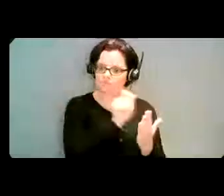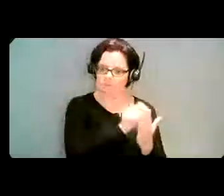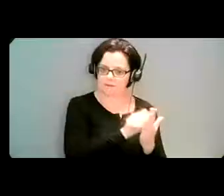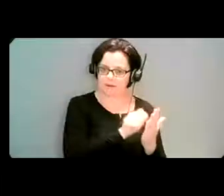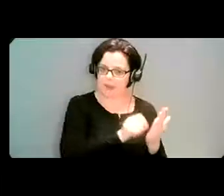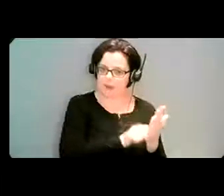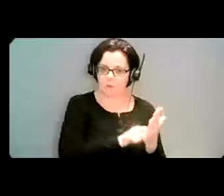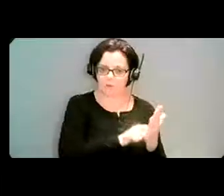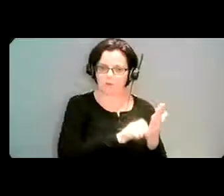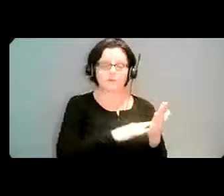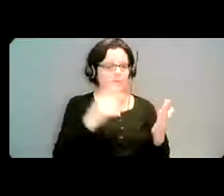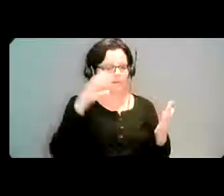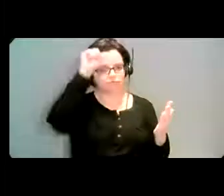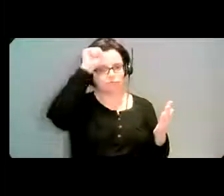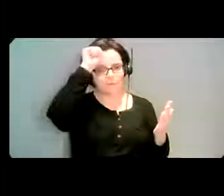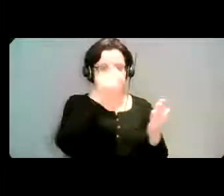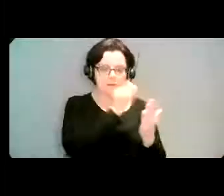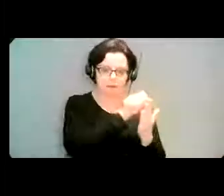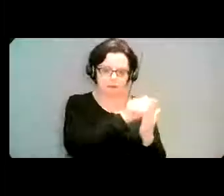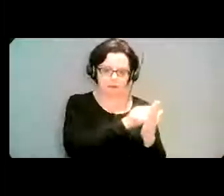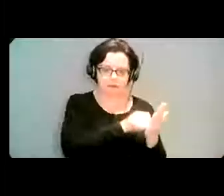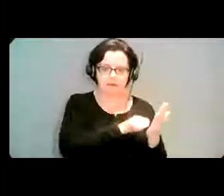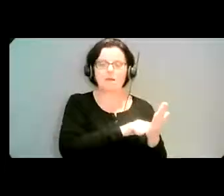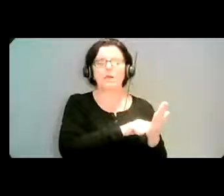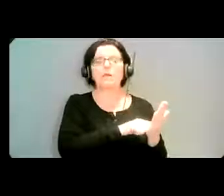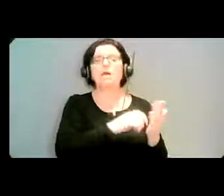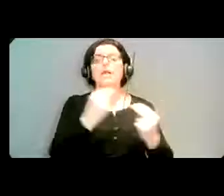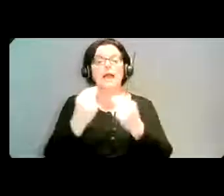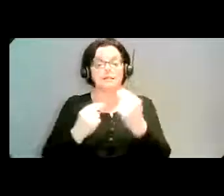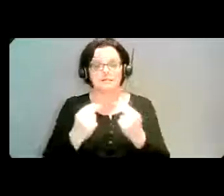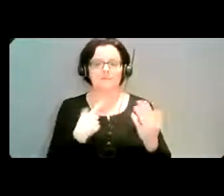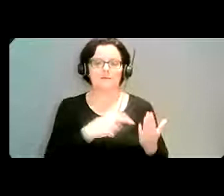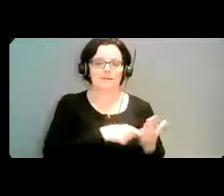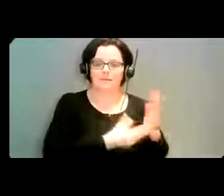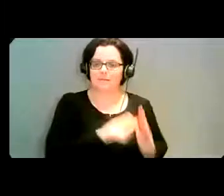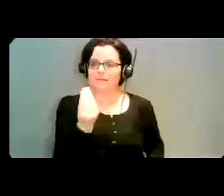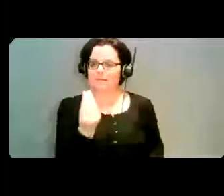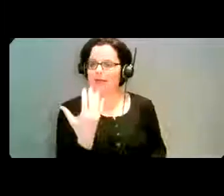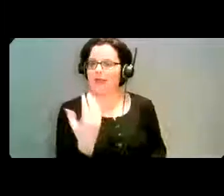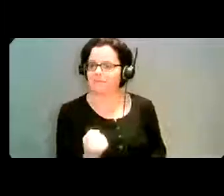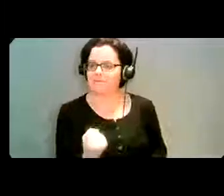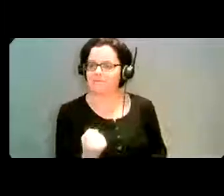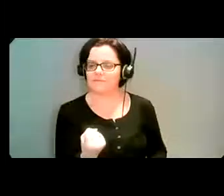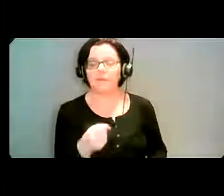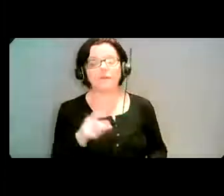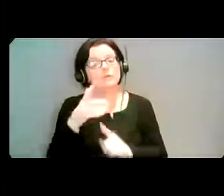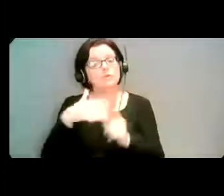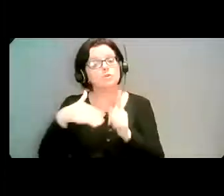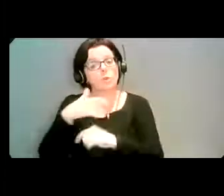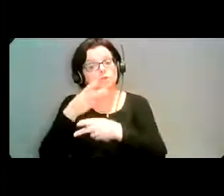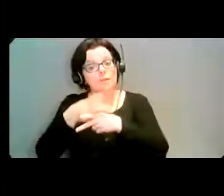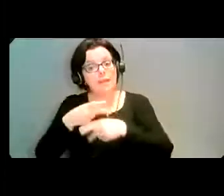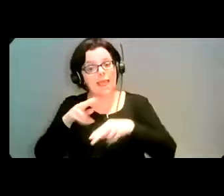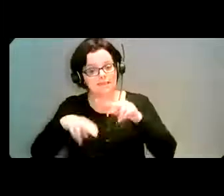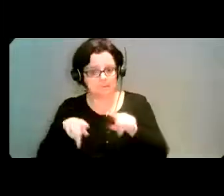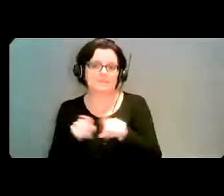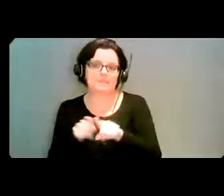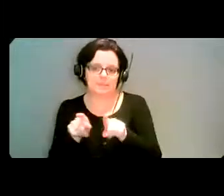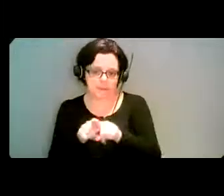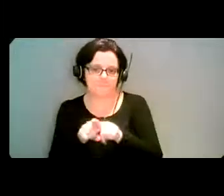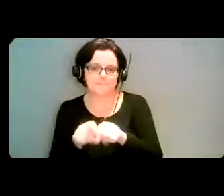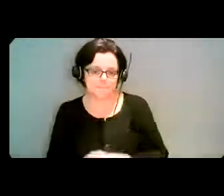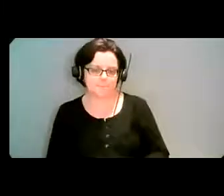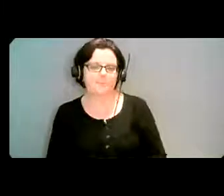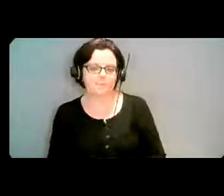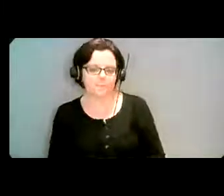for social care, so the care needs assessment as well. But I think I don't know. I